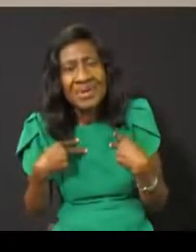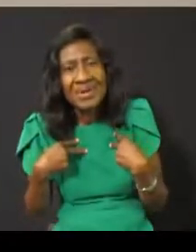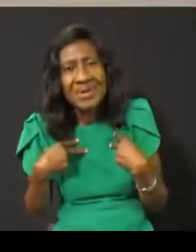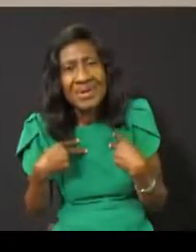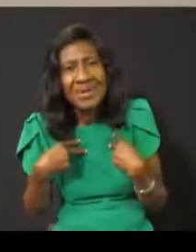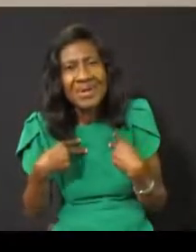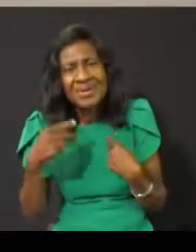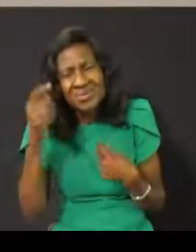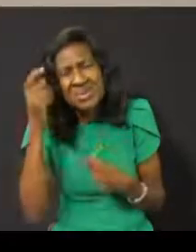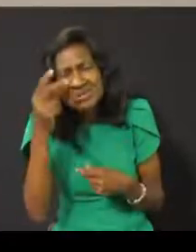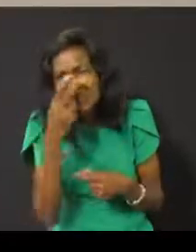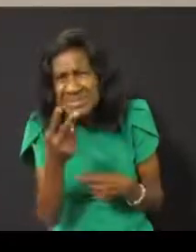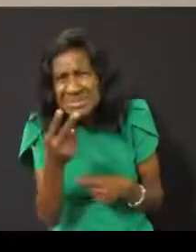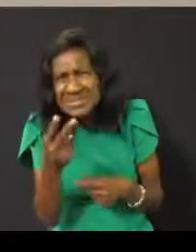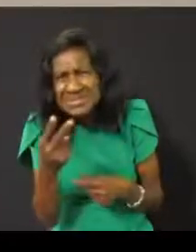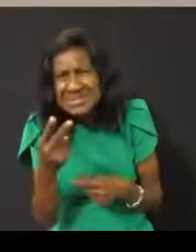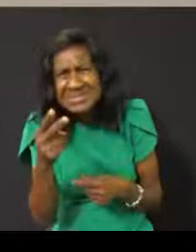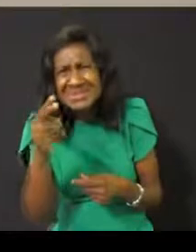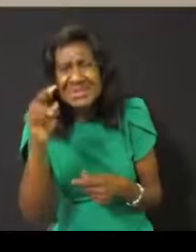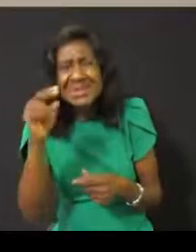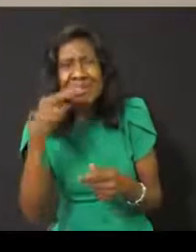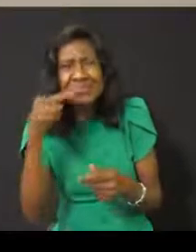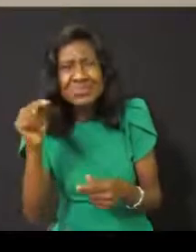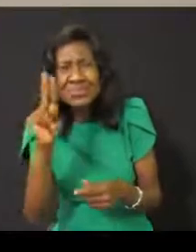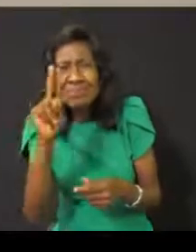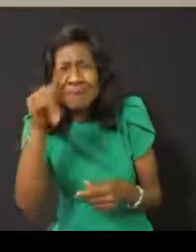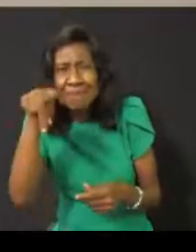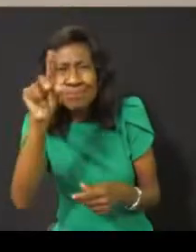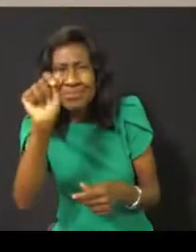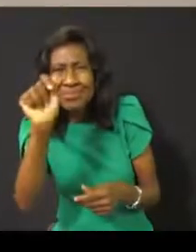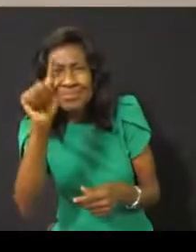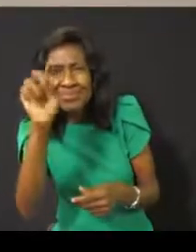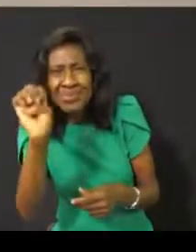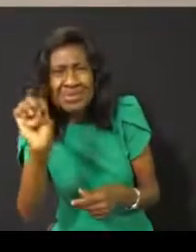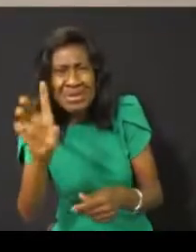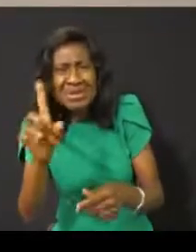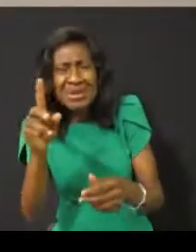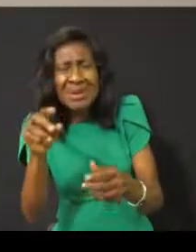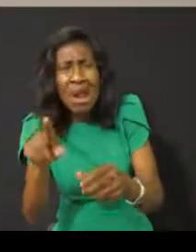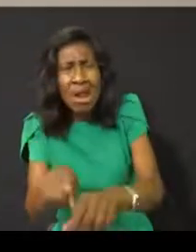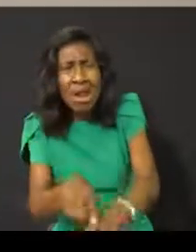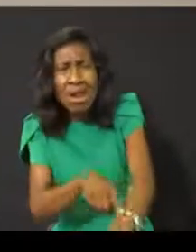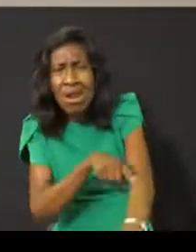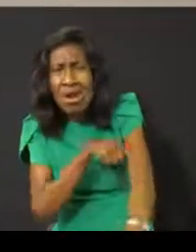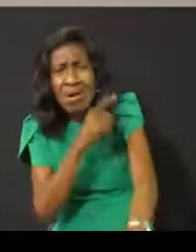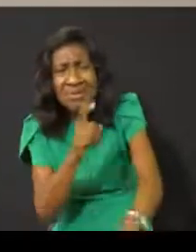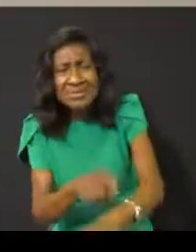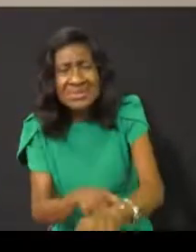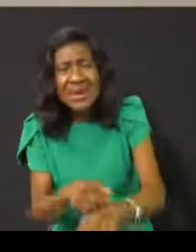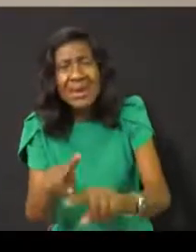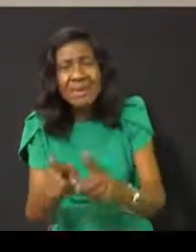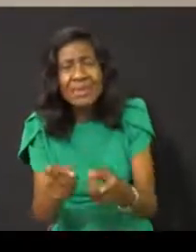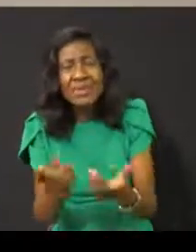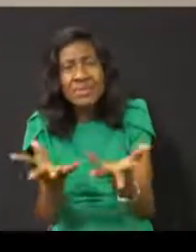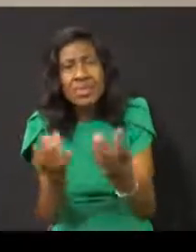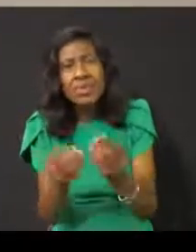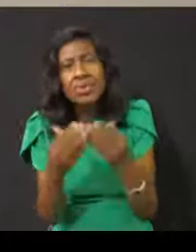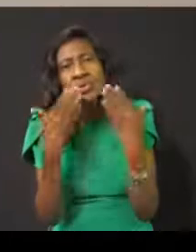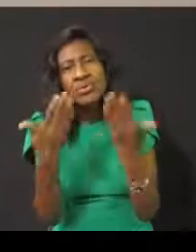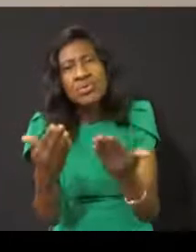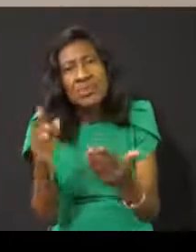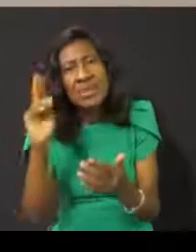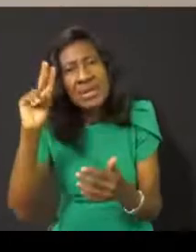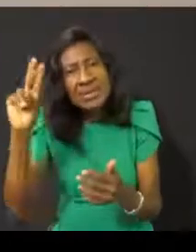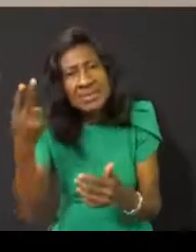the press conferences have gone on too long, so I'm not going to belabor it and take any significant amount of time. But I wanted to thank everyone. Thank the